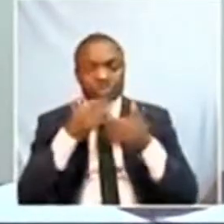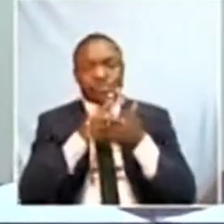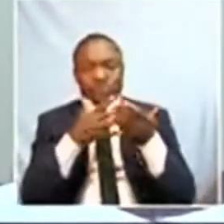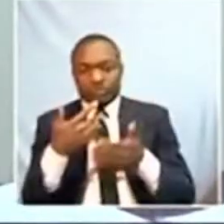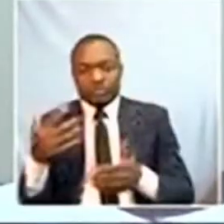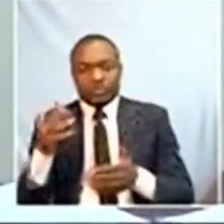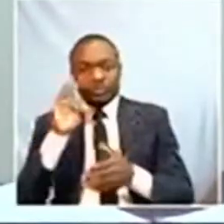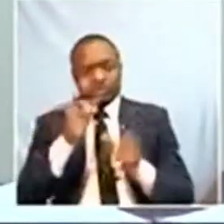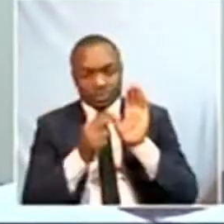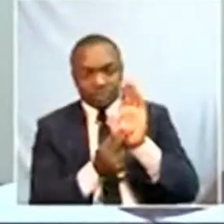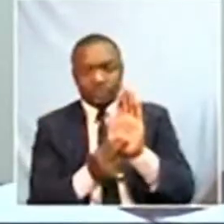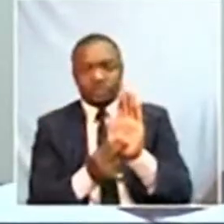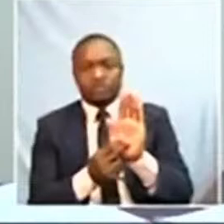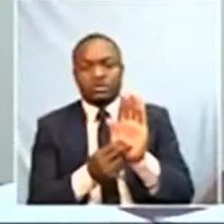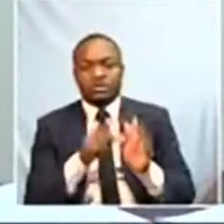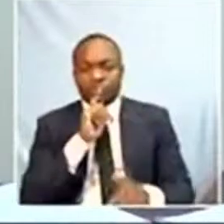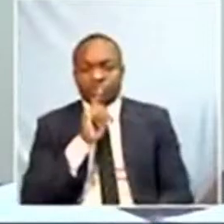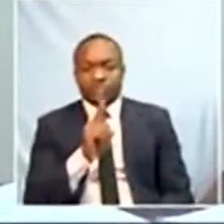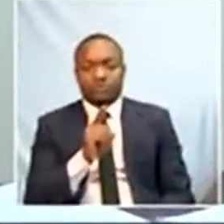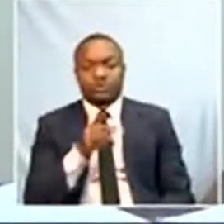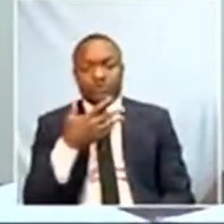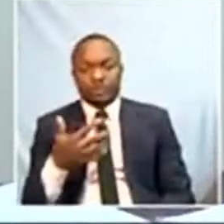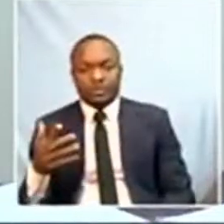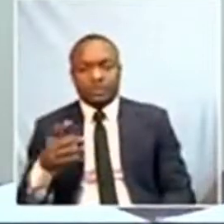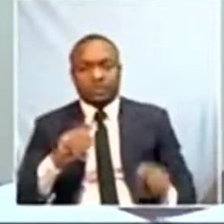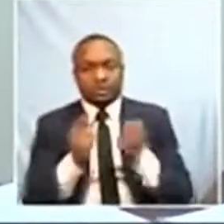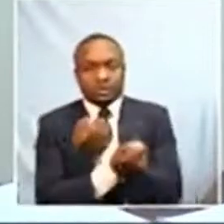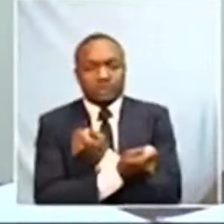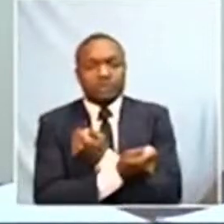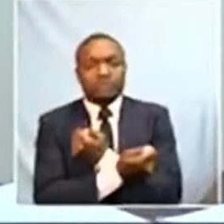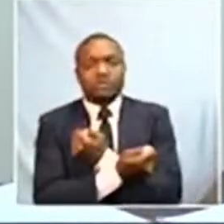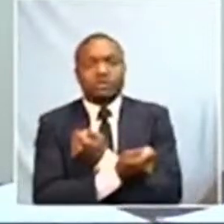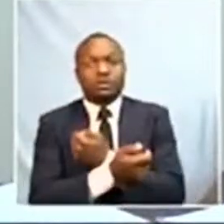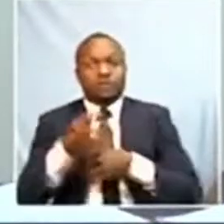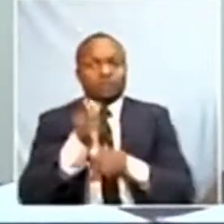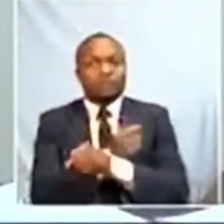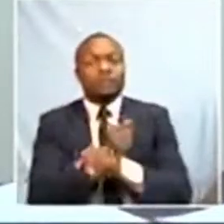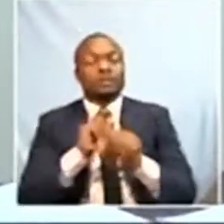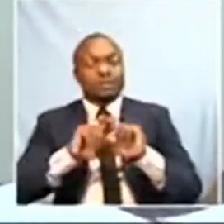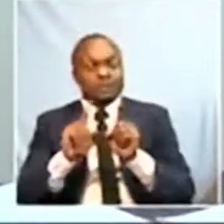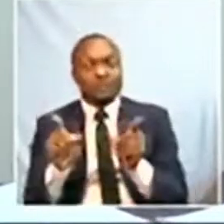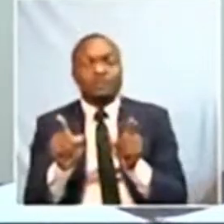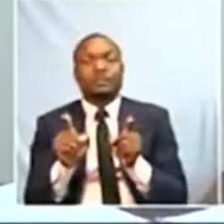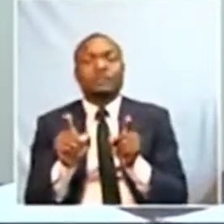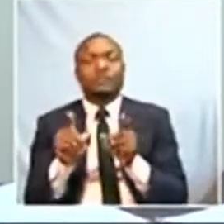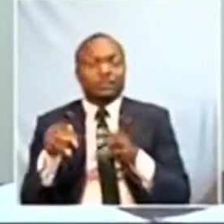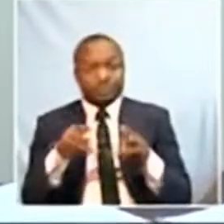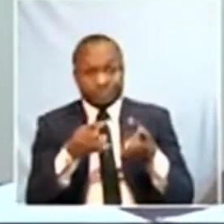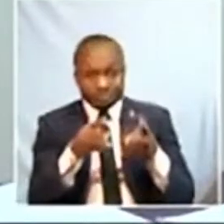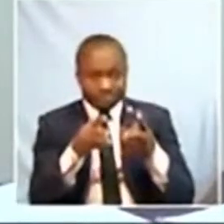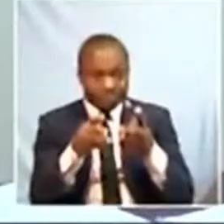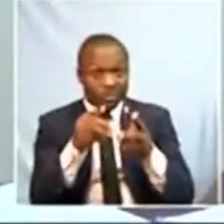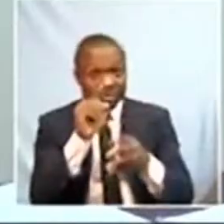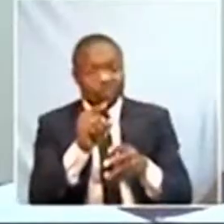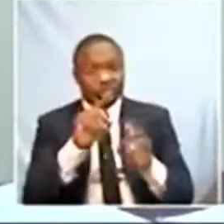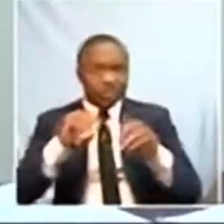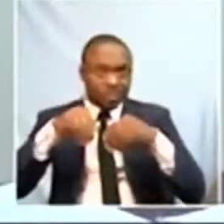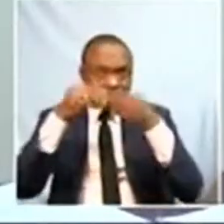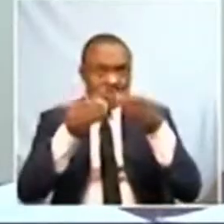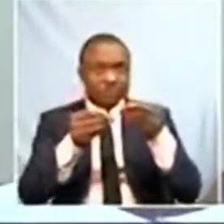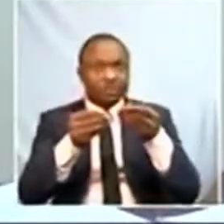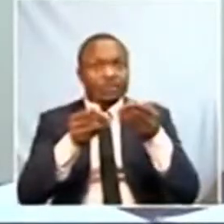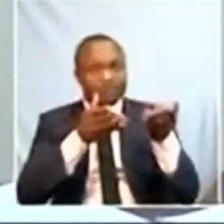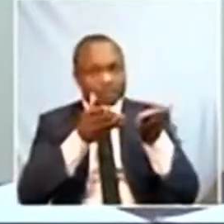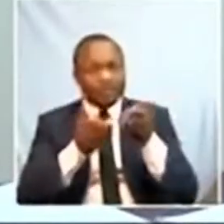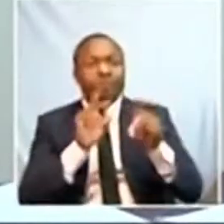you show that indeed things have changed and you have taken a different direction and you are delivering service